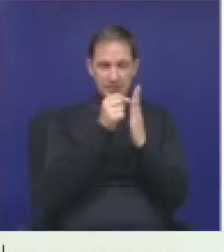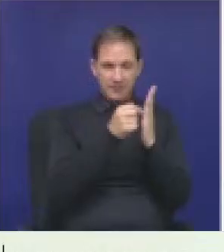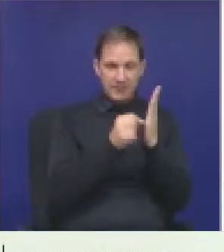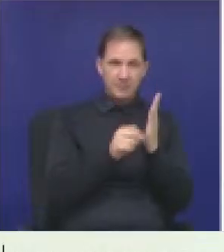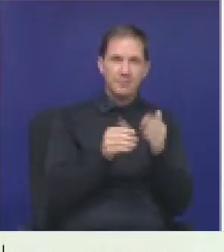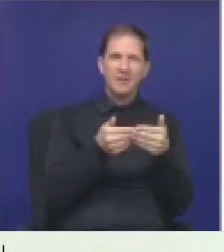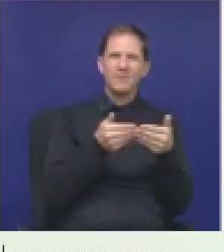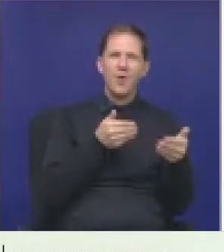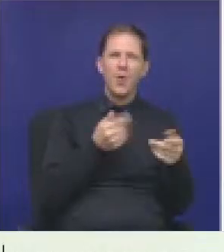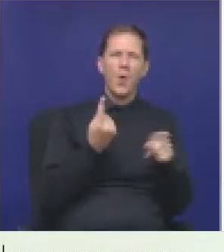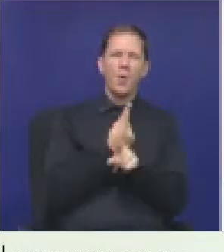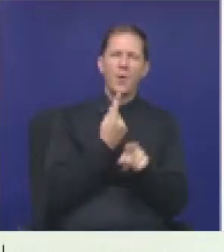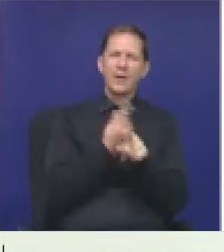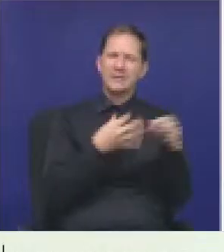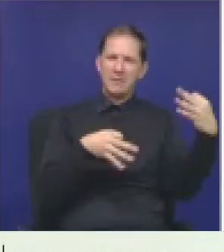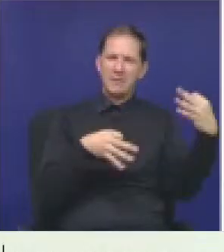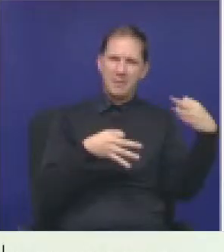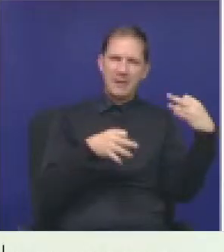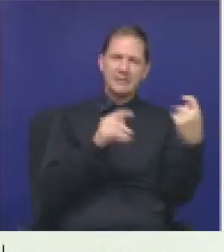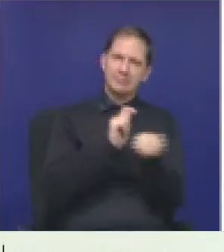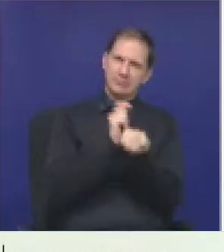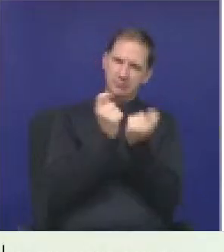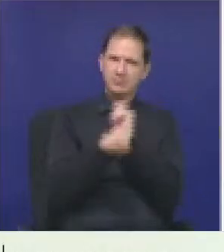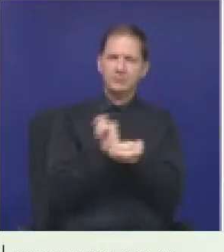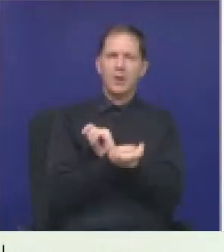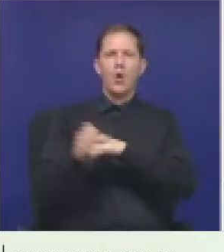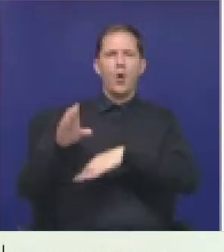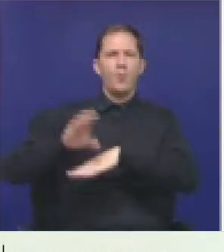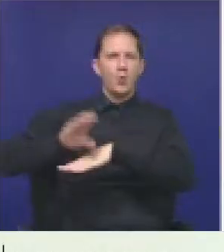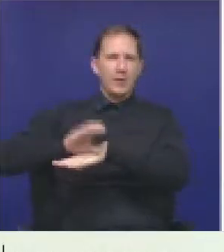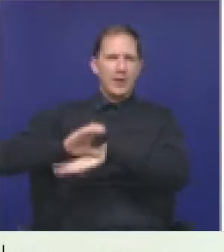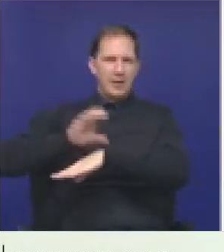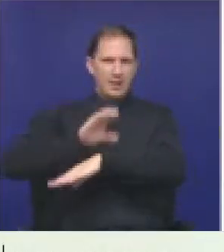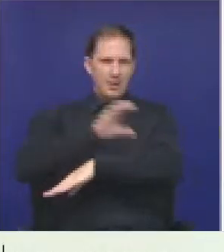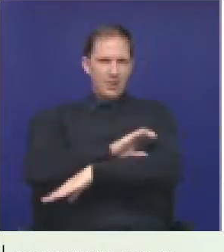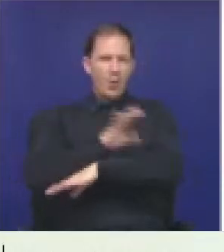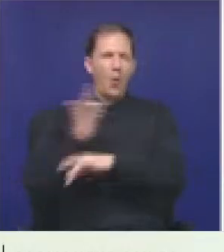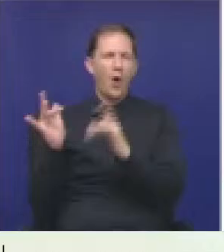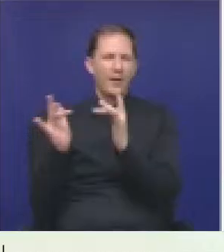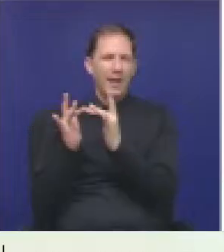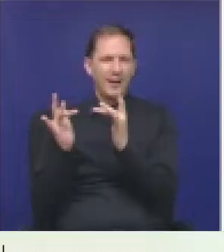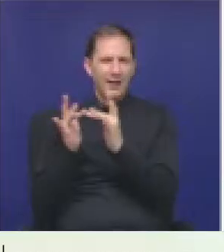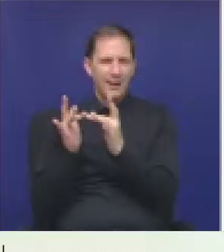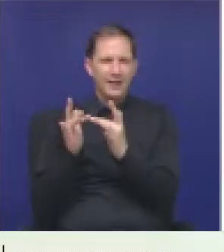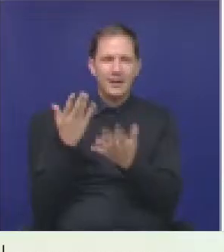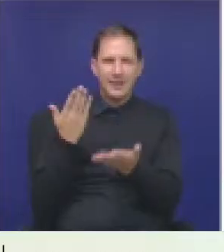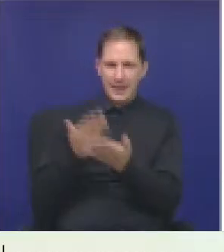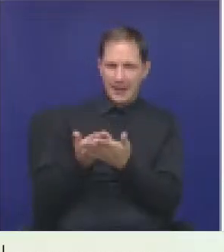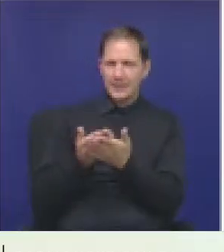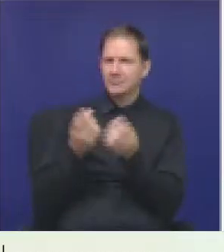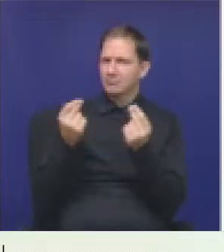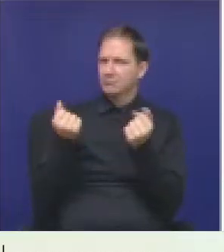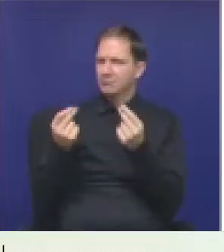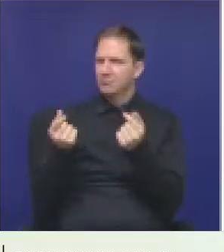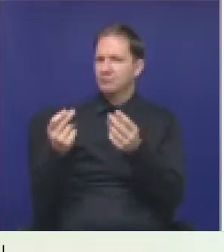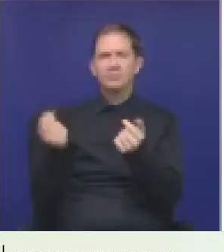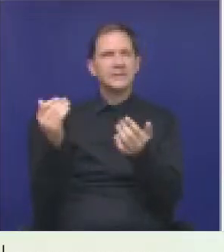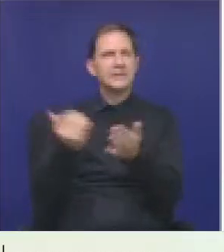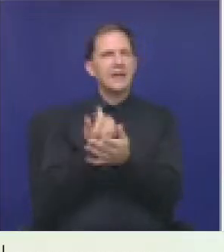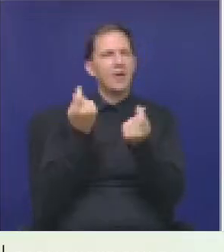data collection approach to a computer-assisted methodology, thereby streamlining survey operations, resulting in significant cost